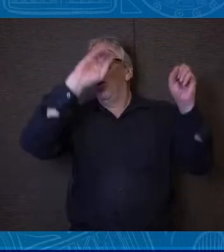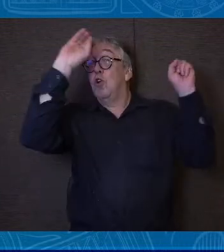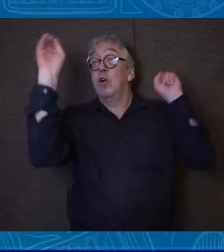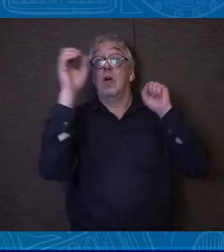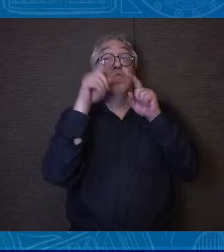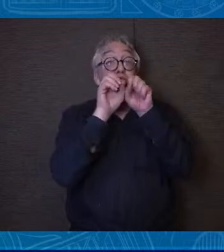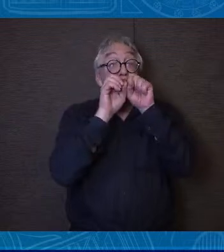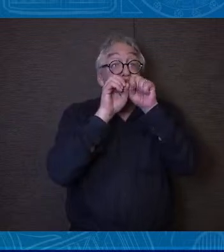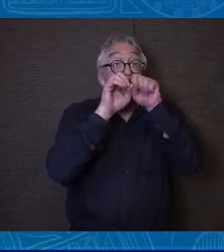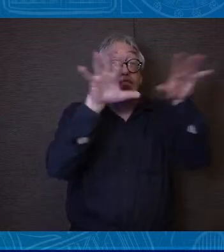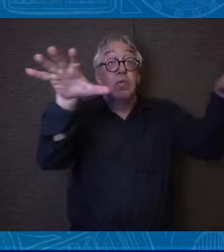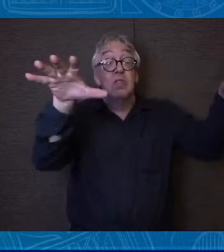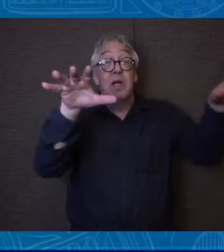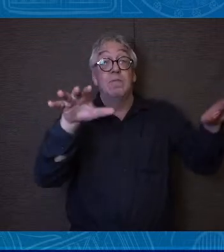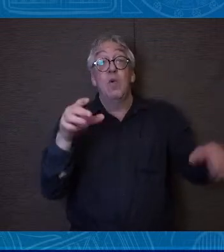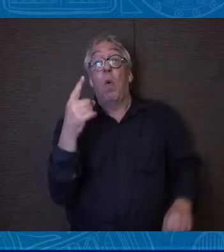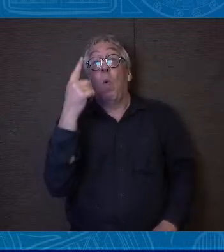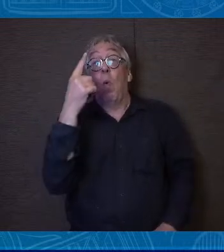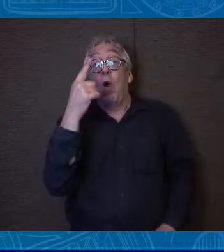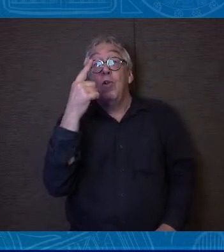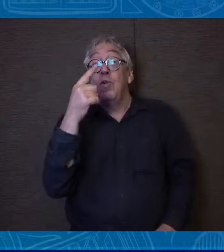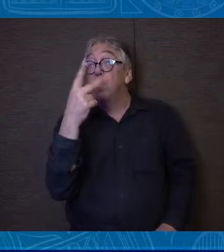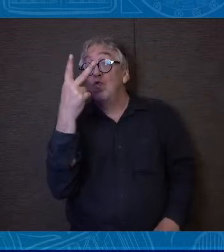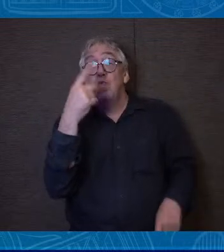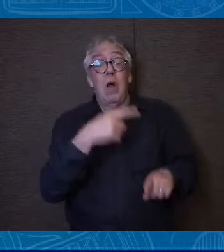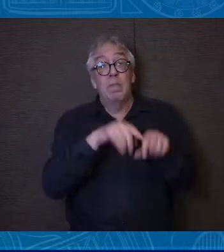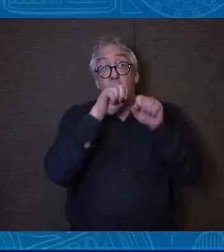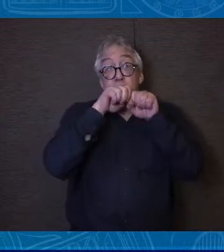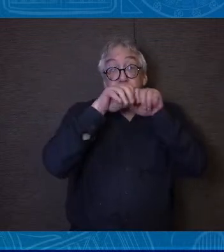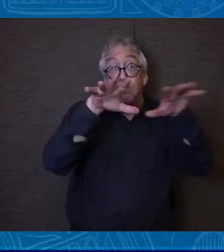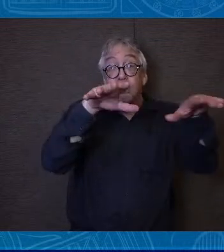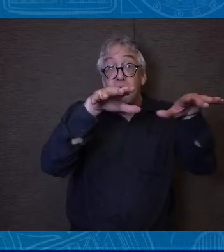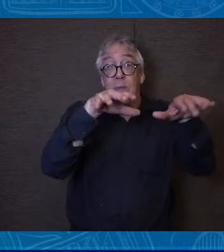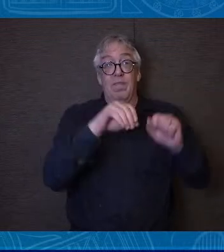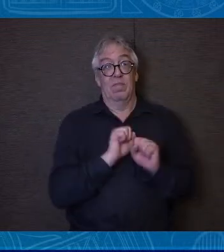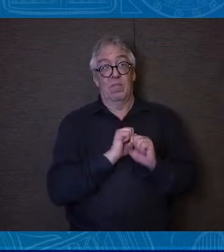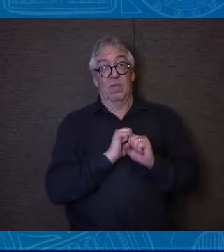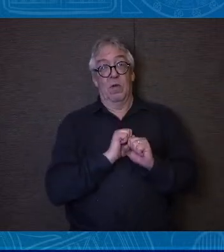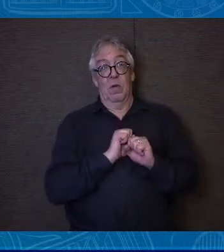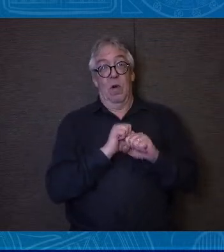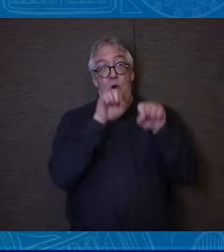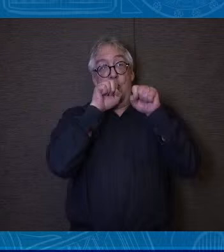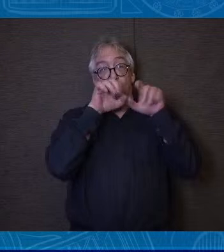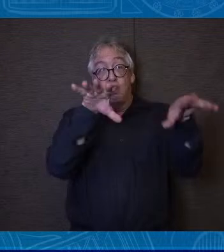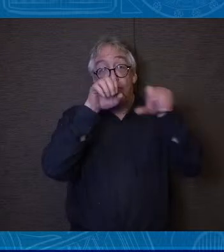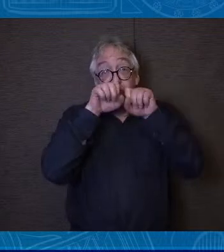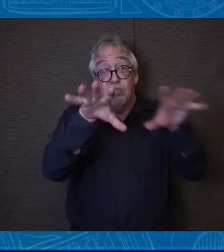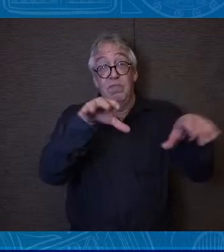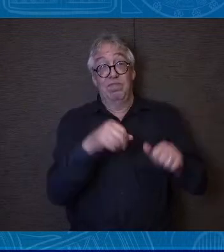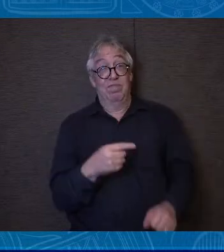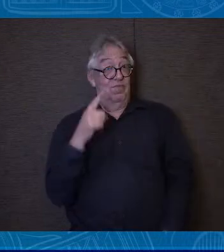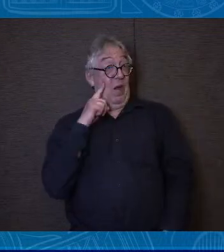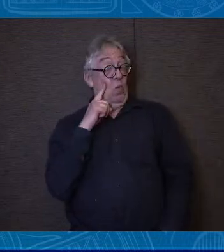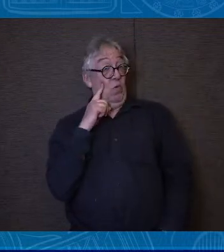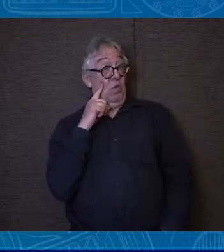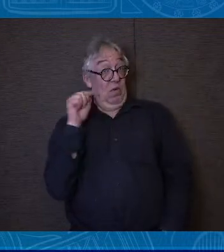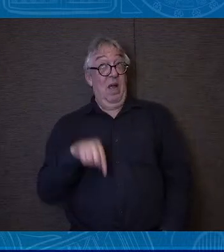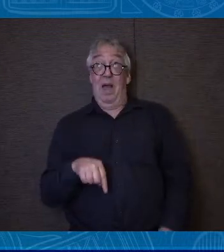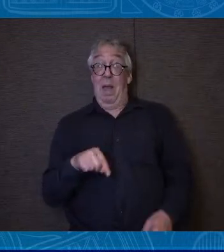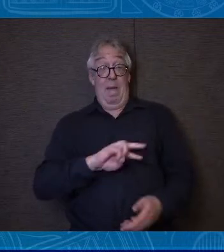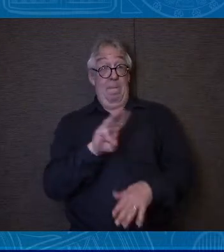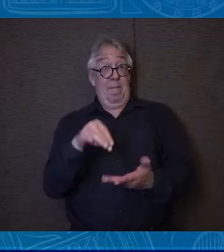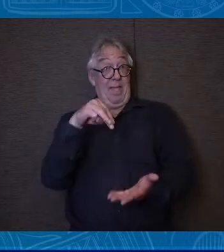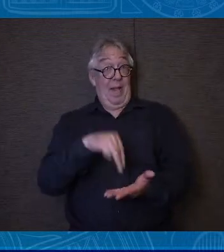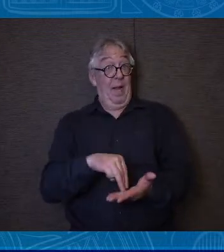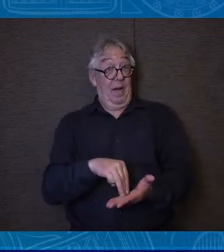blasting 1, 2 times to tell you that it's now signal number 2 in Metro Manila. In order to address